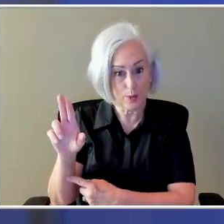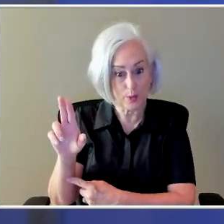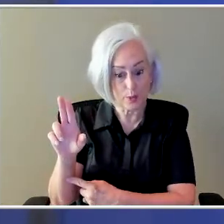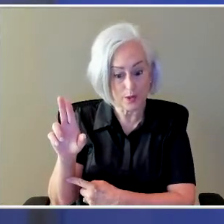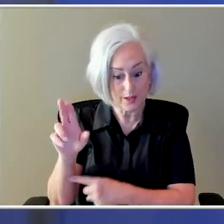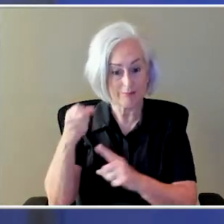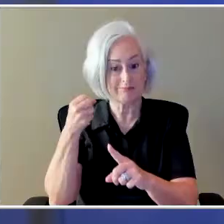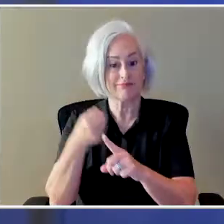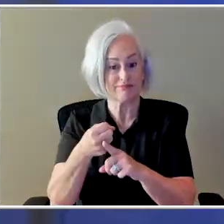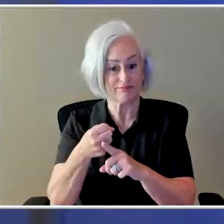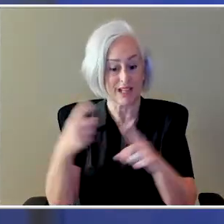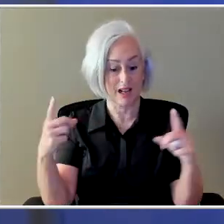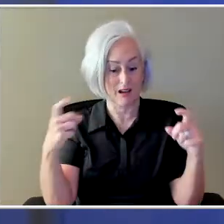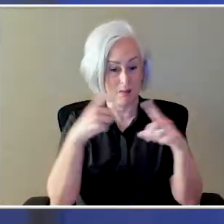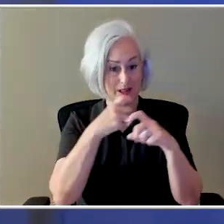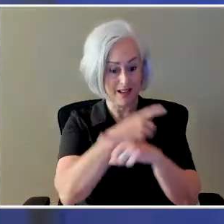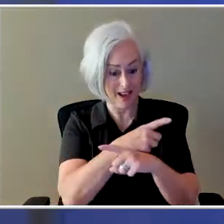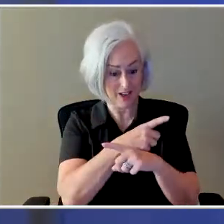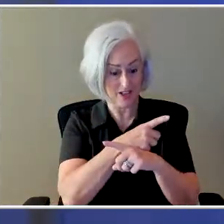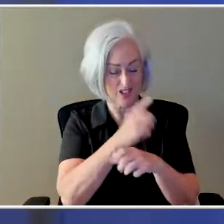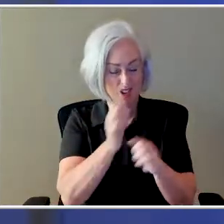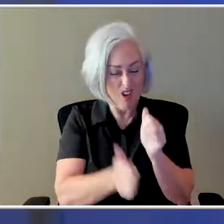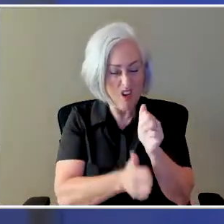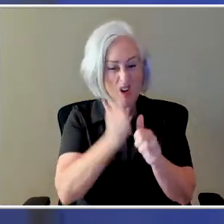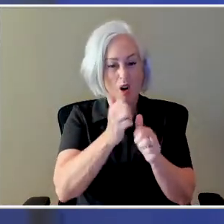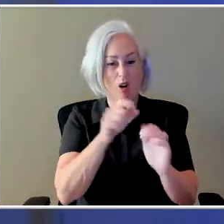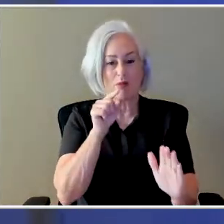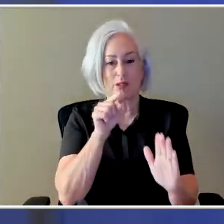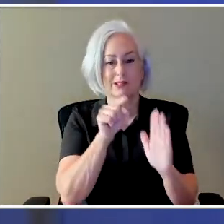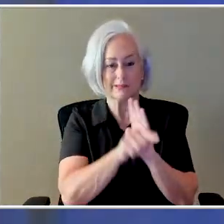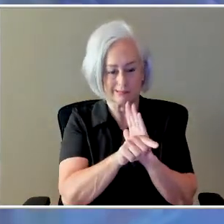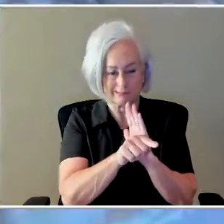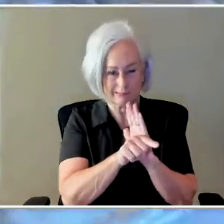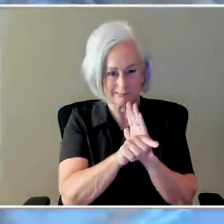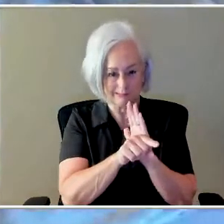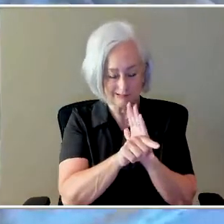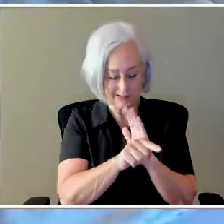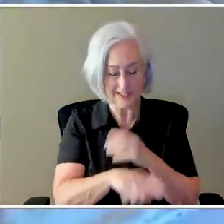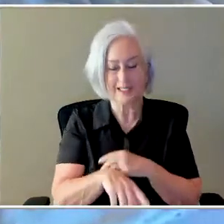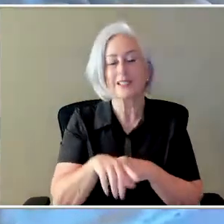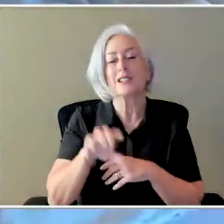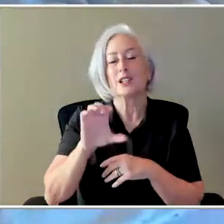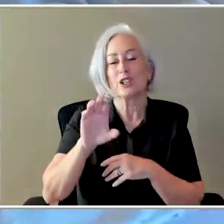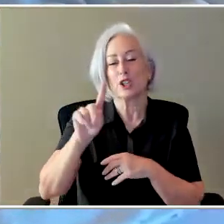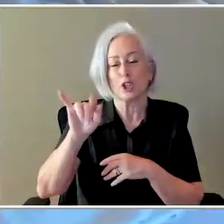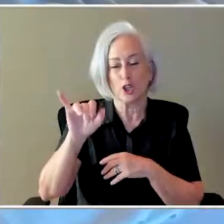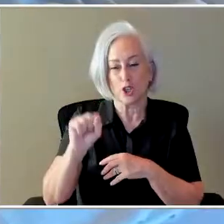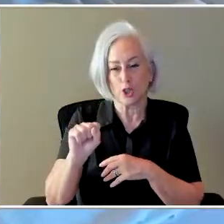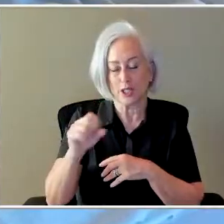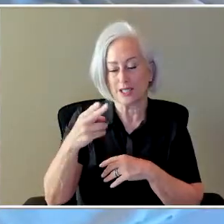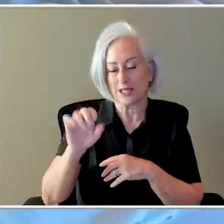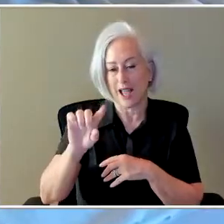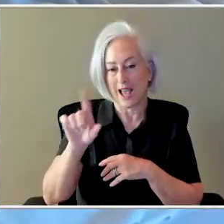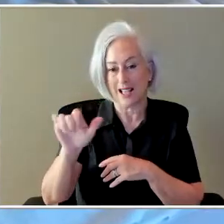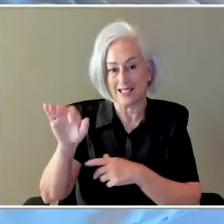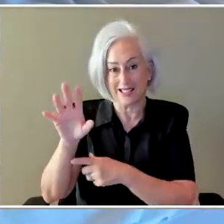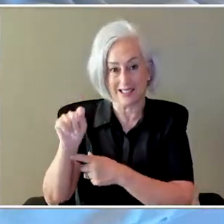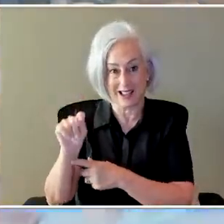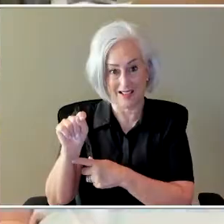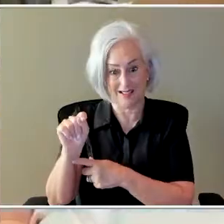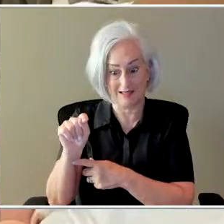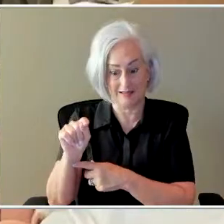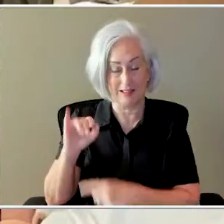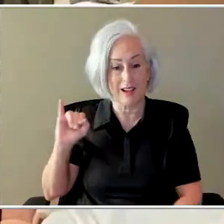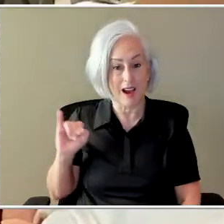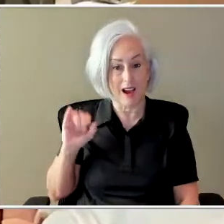nearly killed Curtis Hazlitt. Keyword, nearly. ICU staff at another hospital said there wasn't much